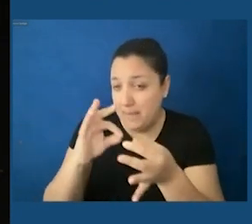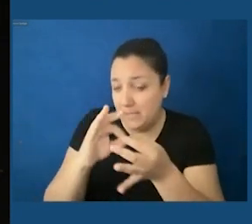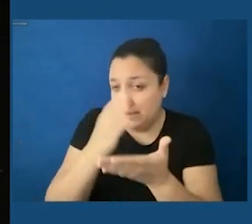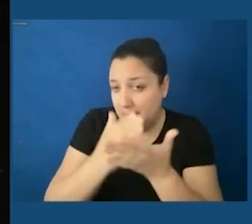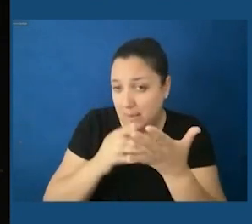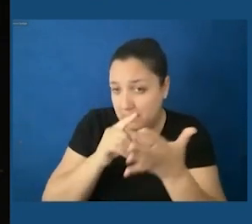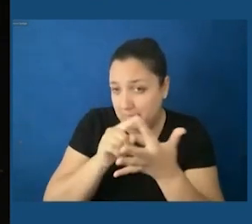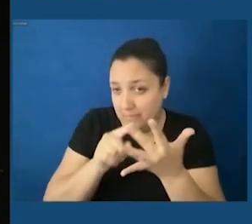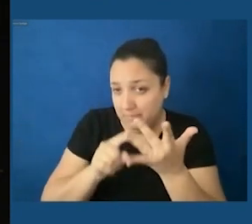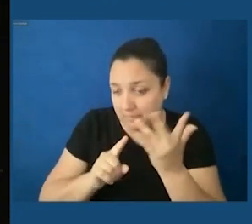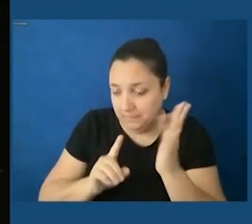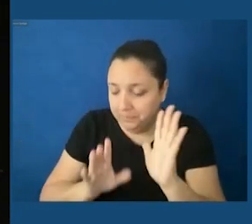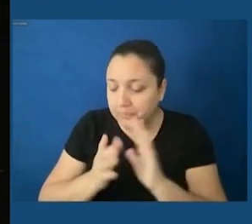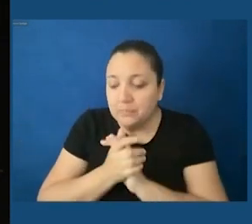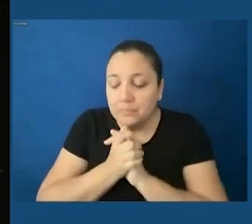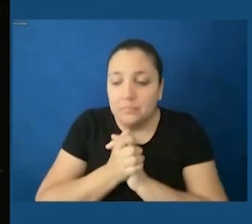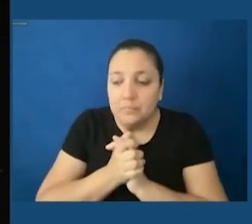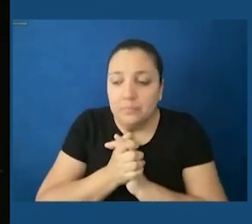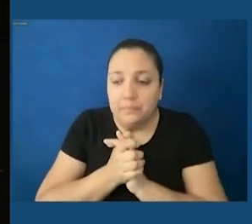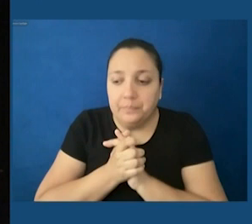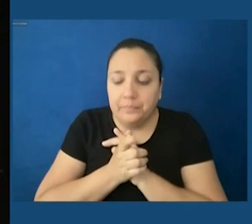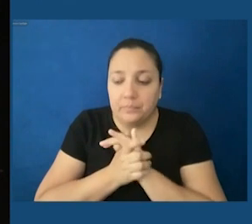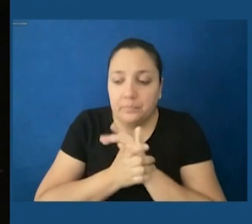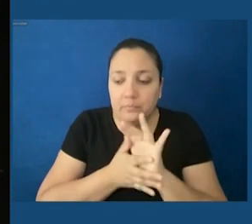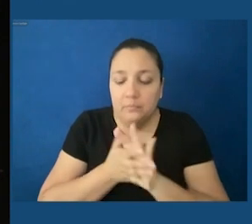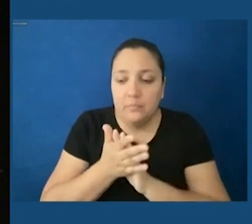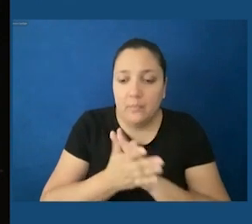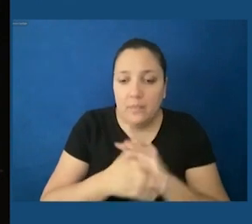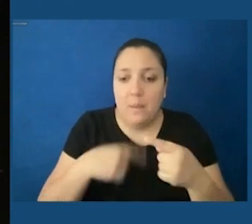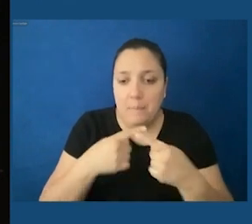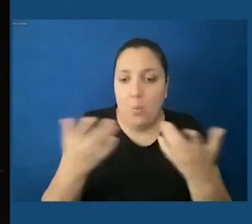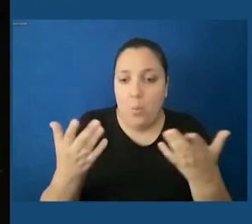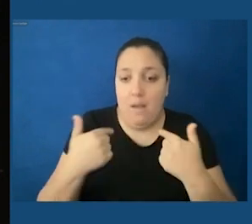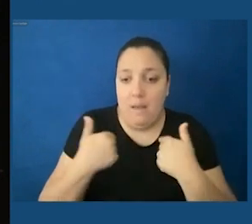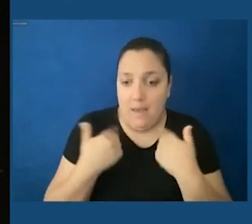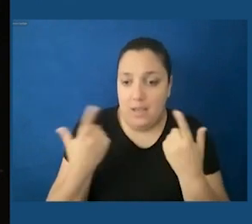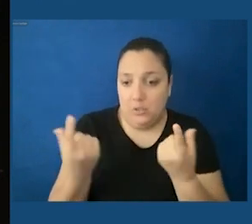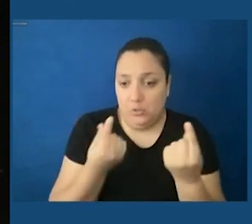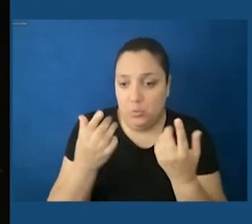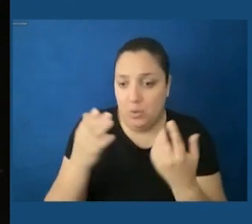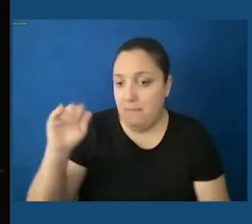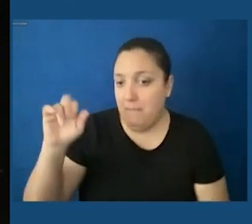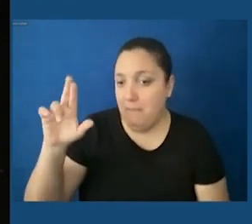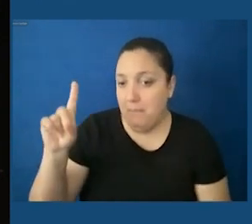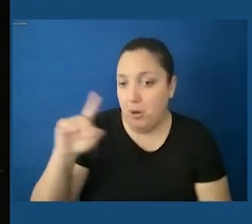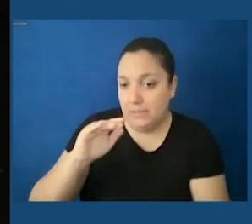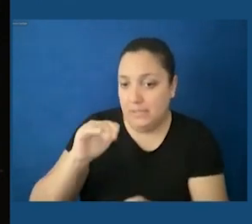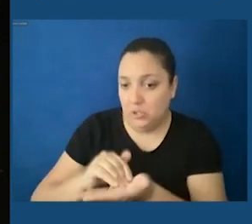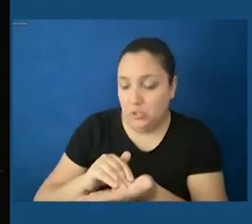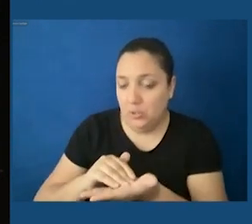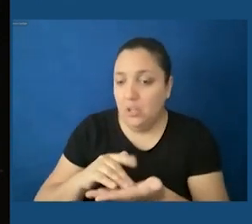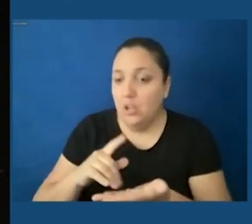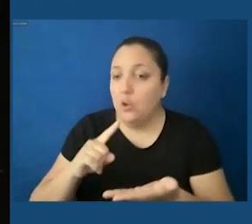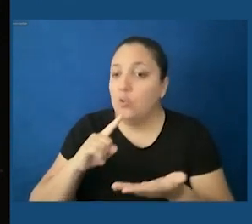utility to you from what I do and what the Bard Center for the Study of Hate does. The premise is